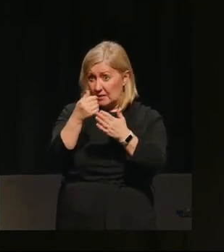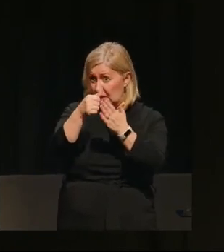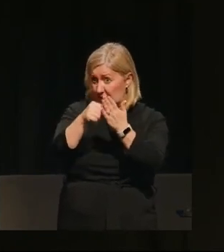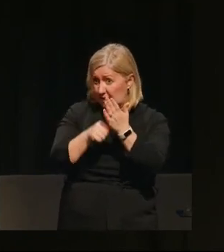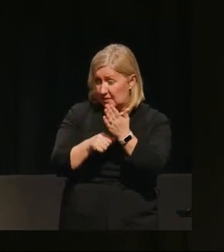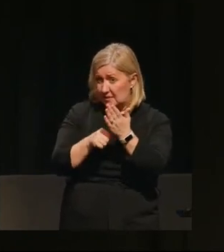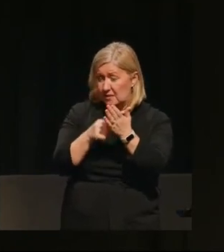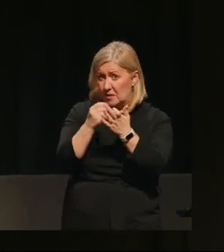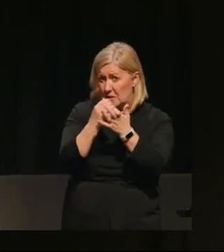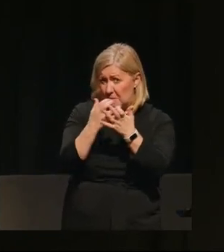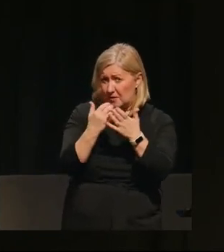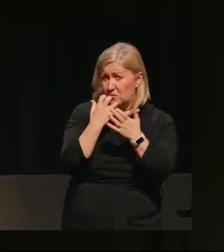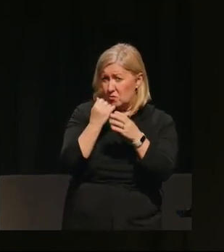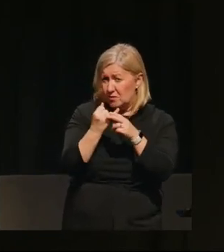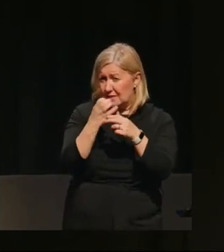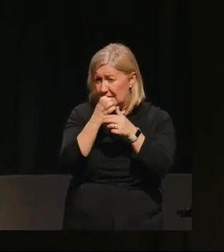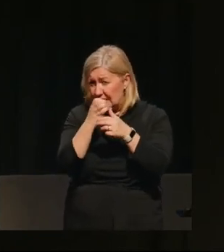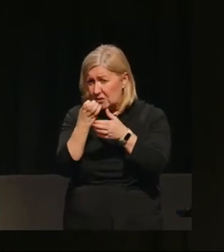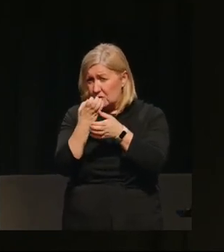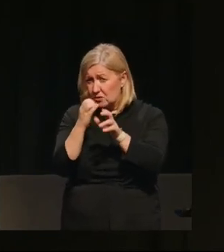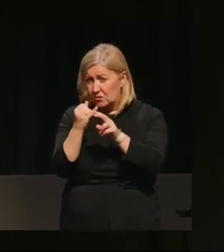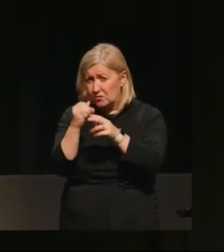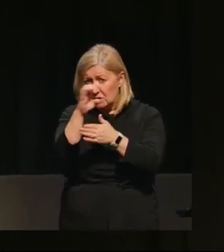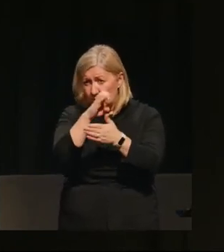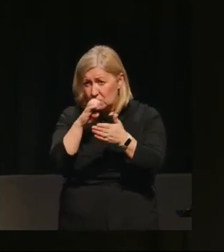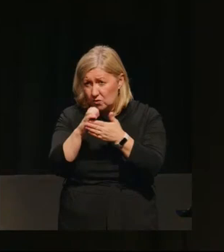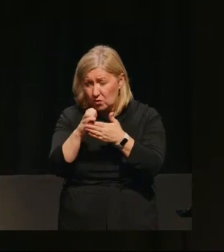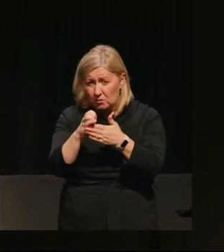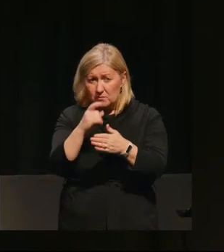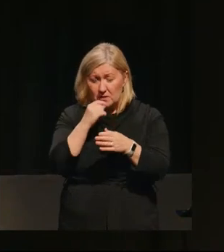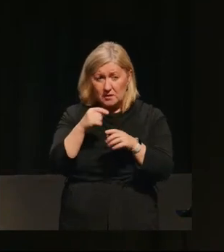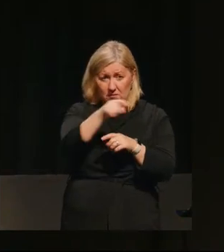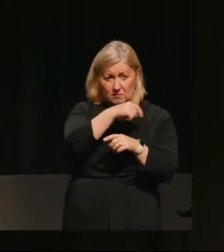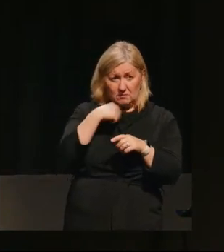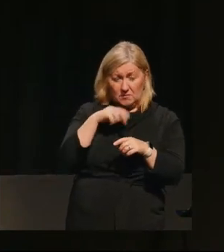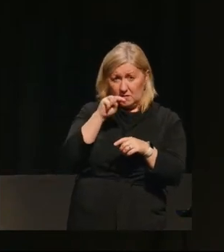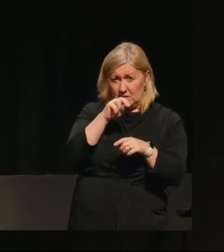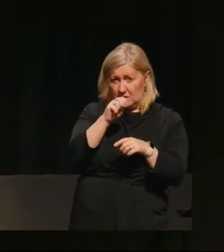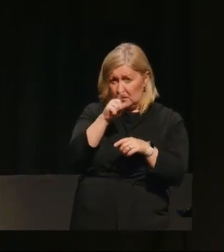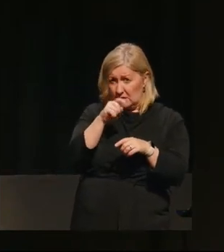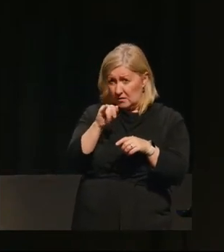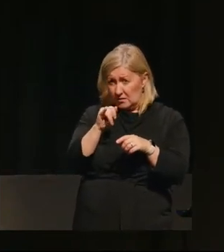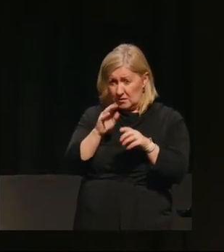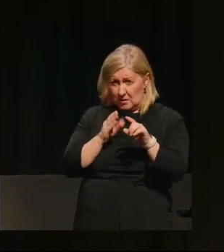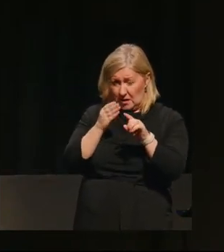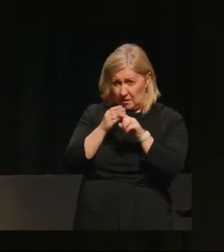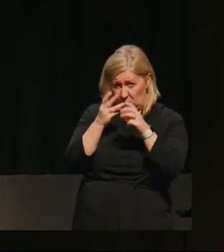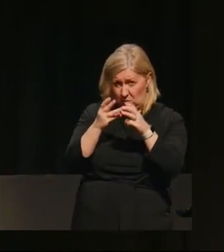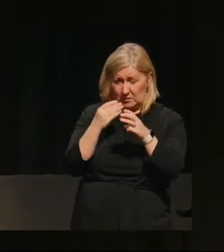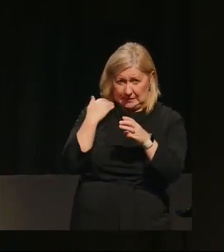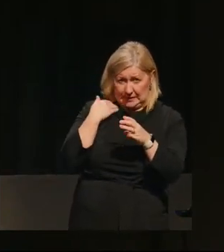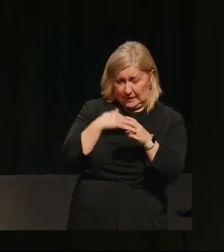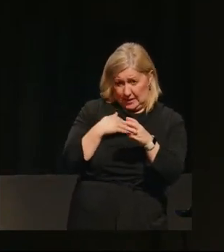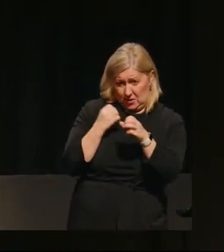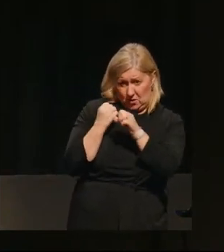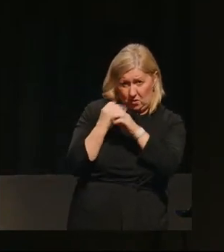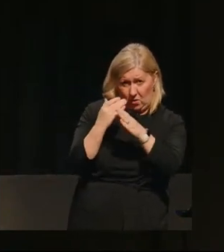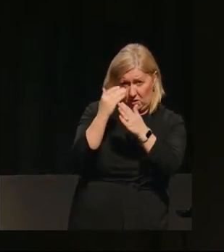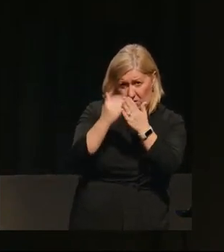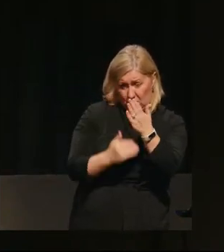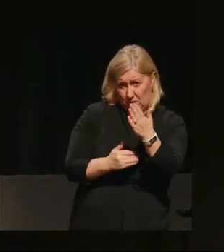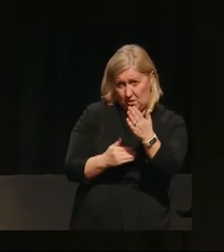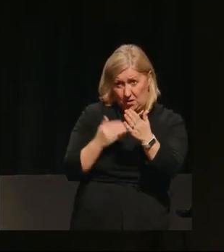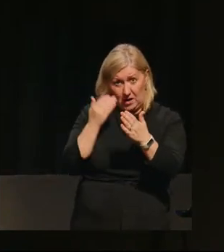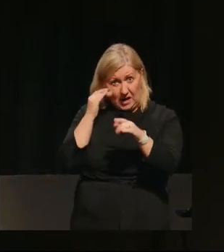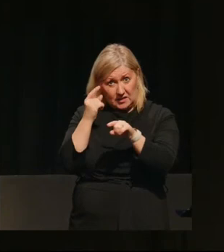in each European country who the Nazis intended to murder. Ireland appears on the list with